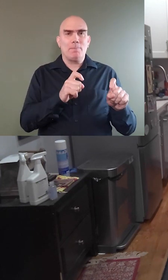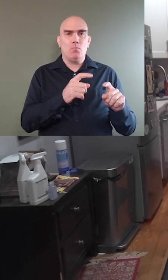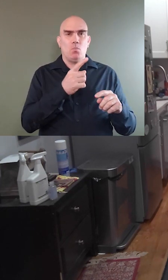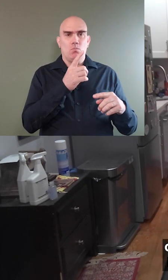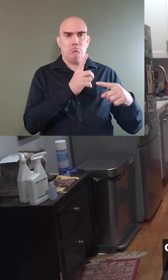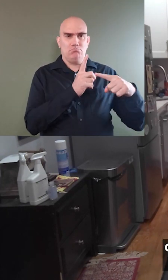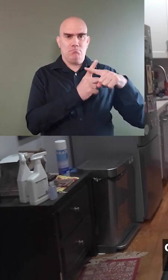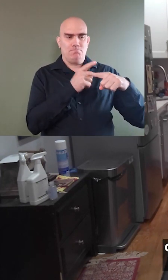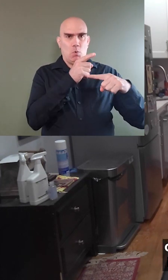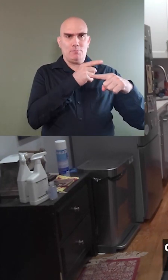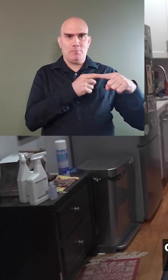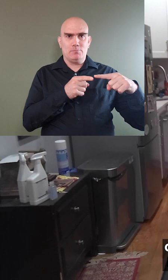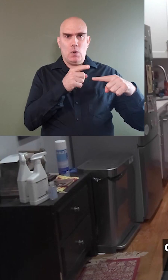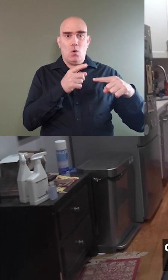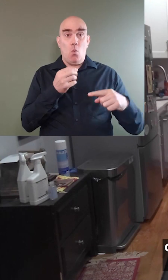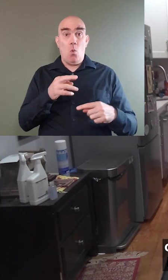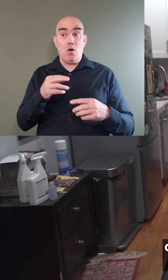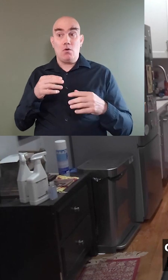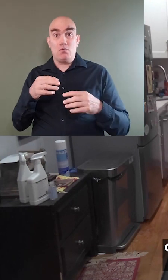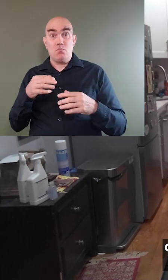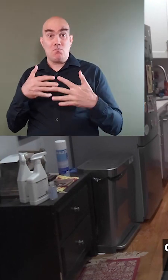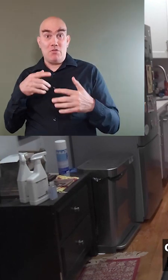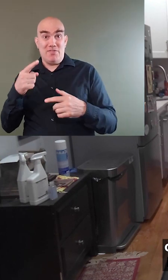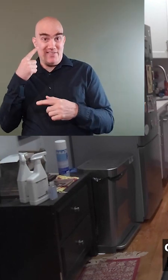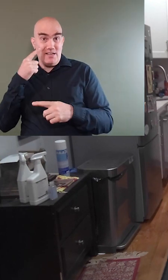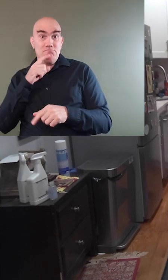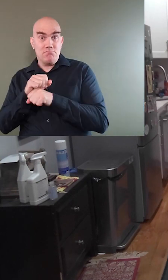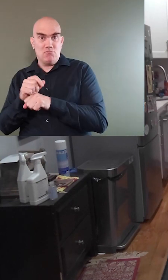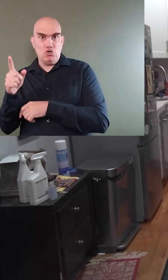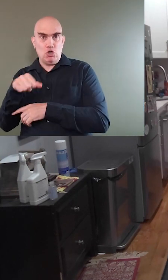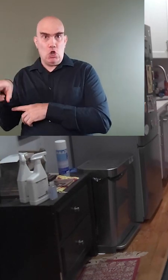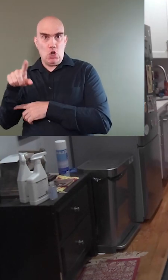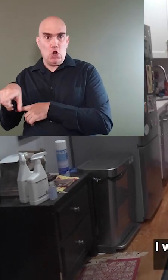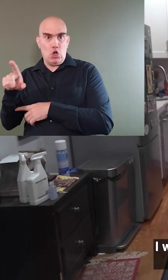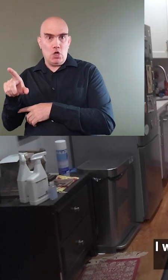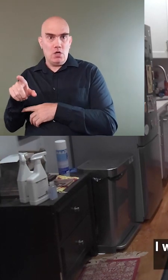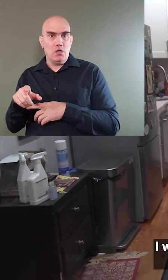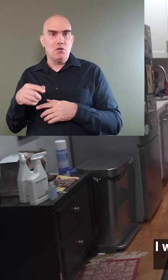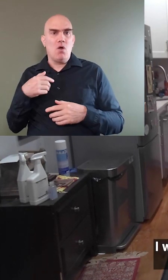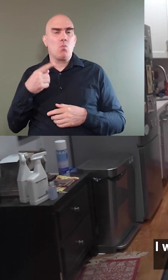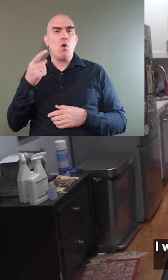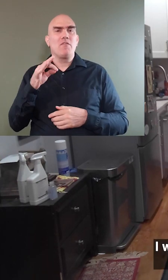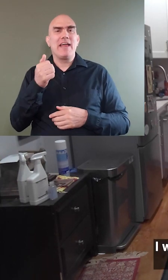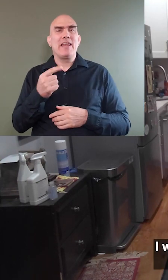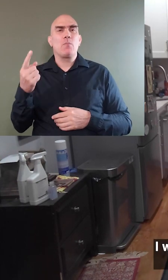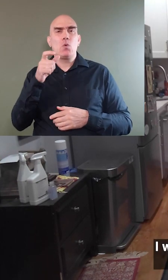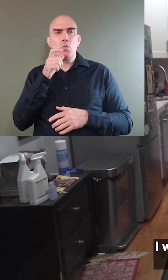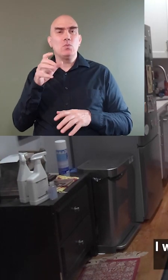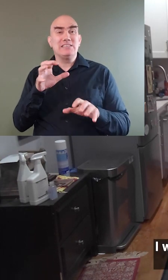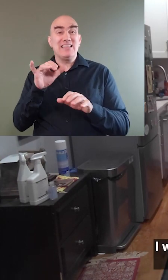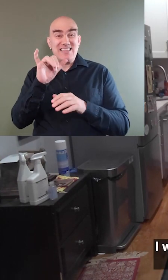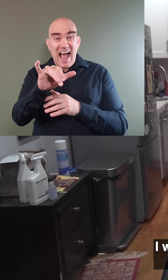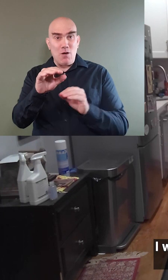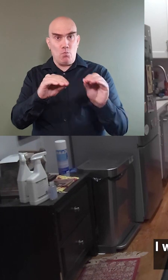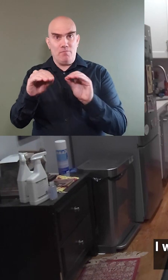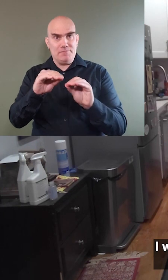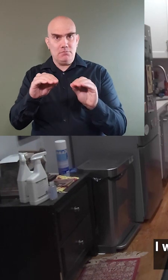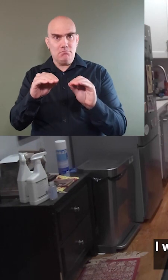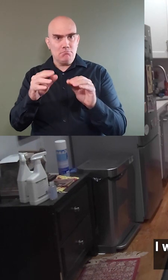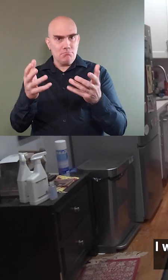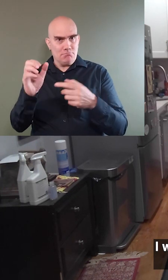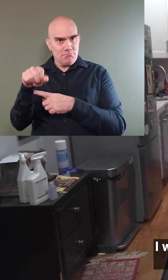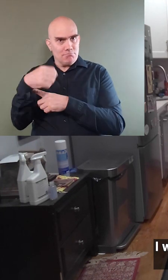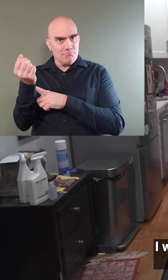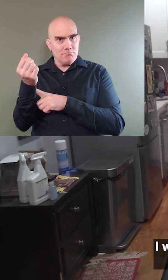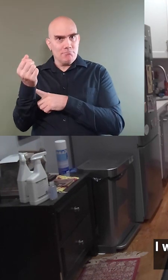way, or whether you think this is circumduction or not, I wonder, was there anybody who